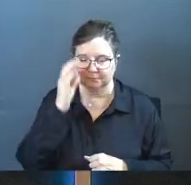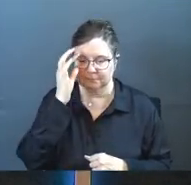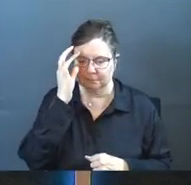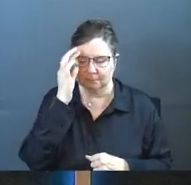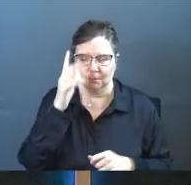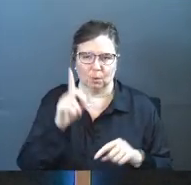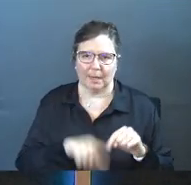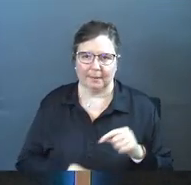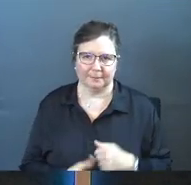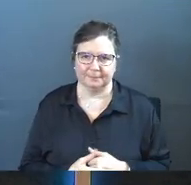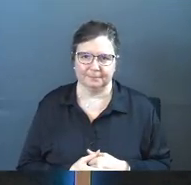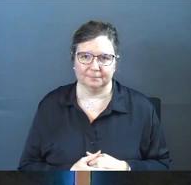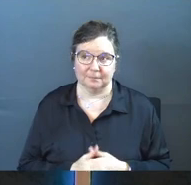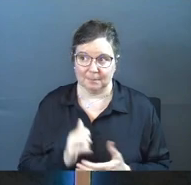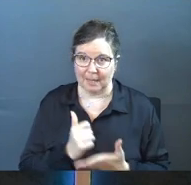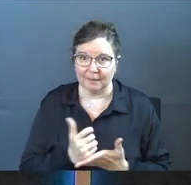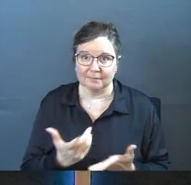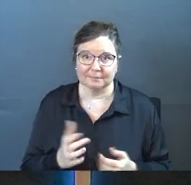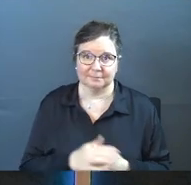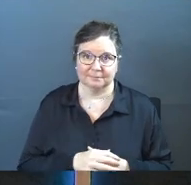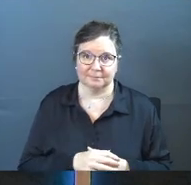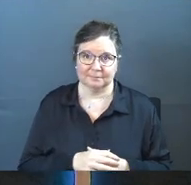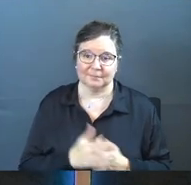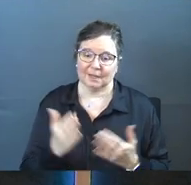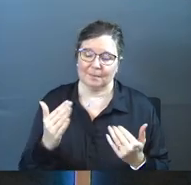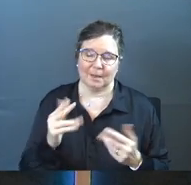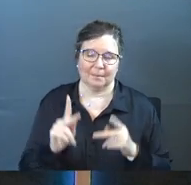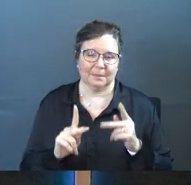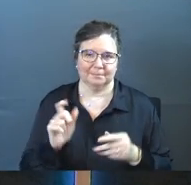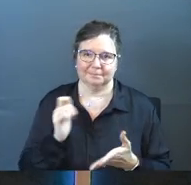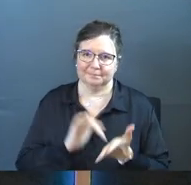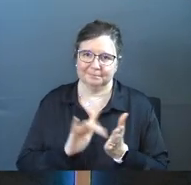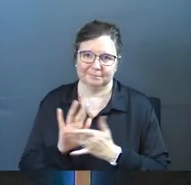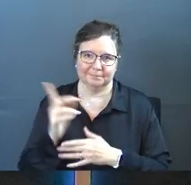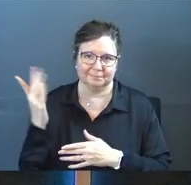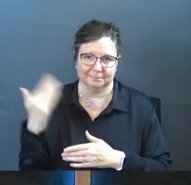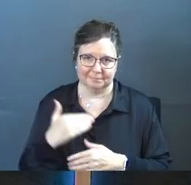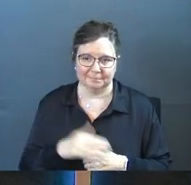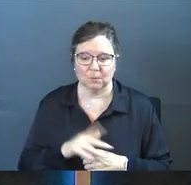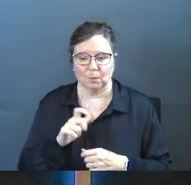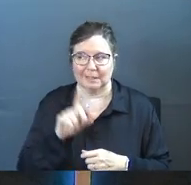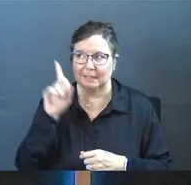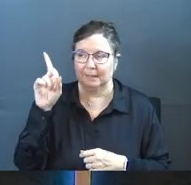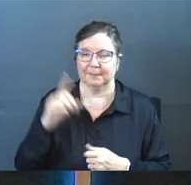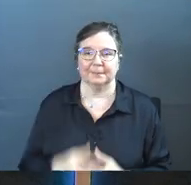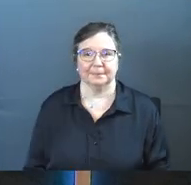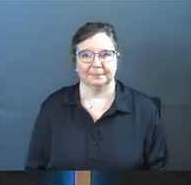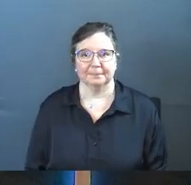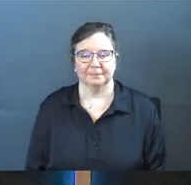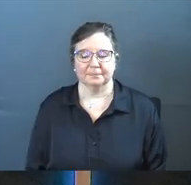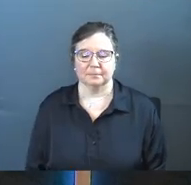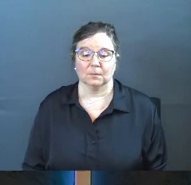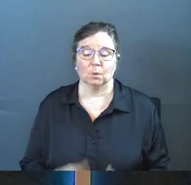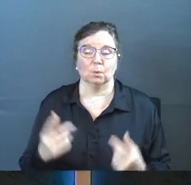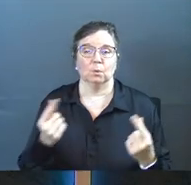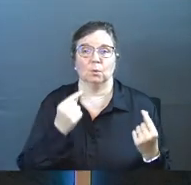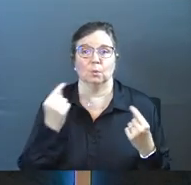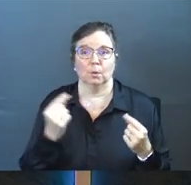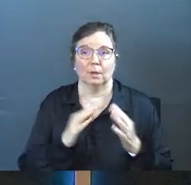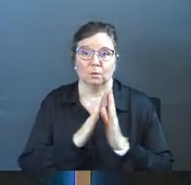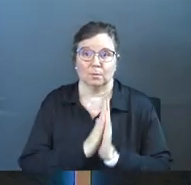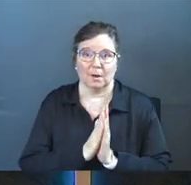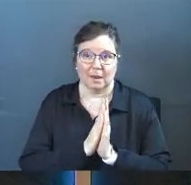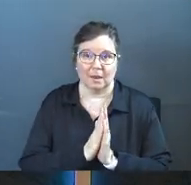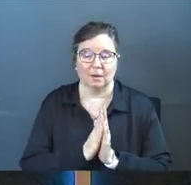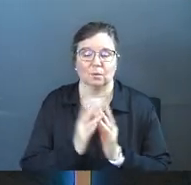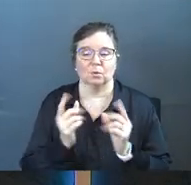You can't. Amen? Come on, folks. We need him. So what we're going to do is